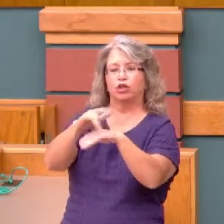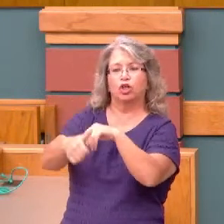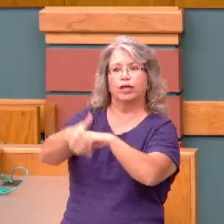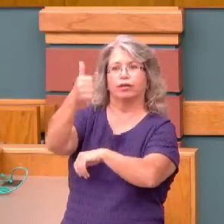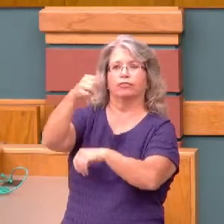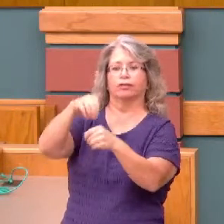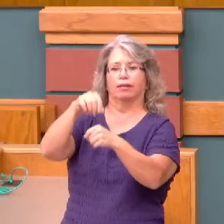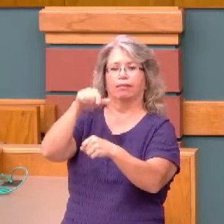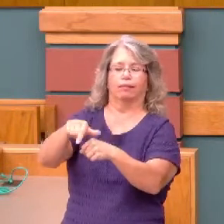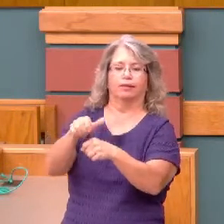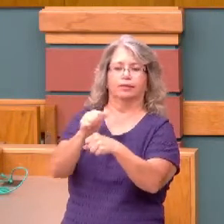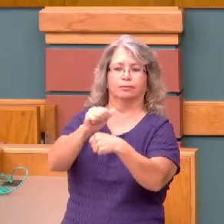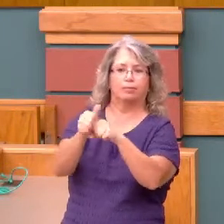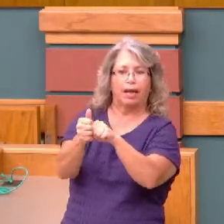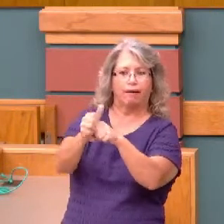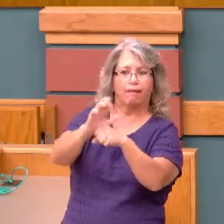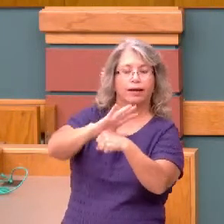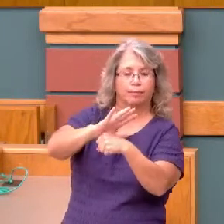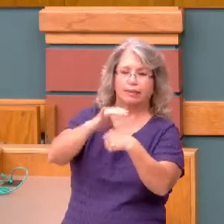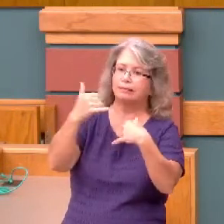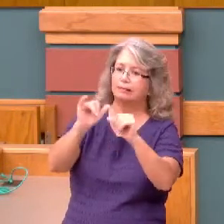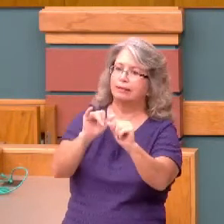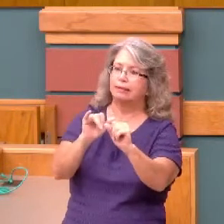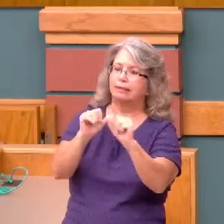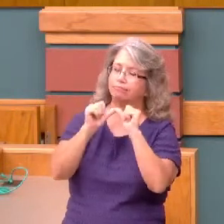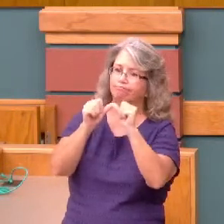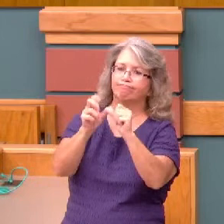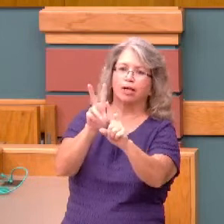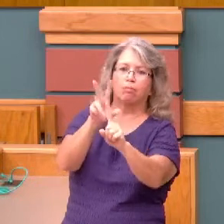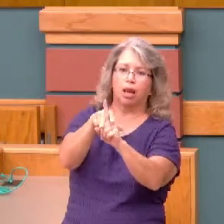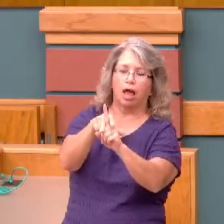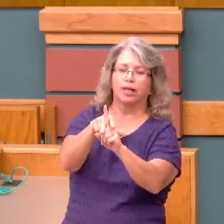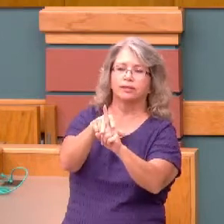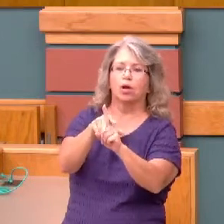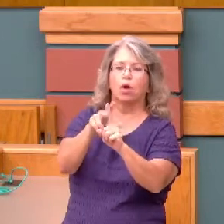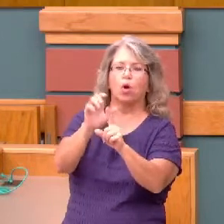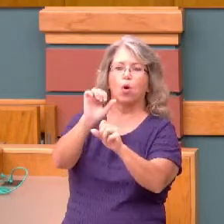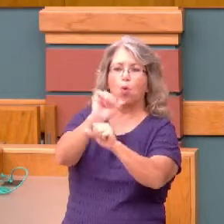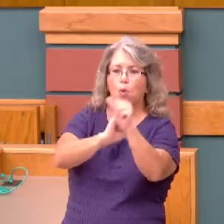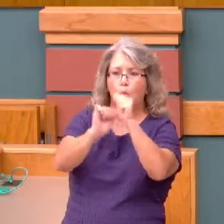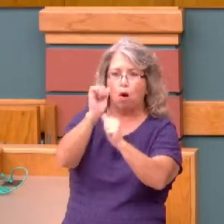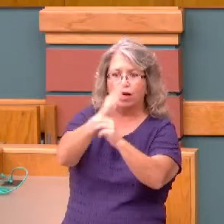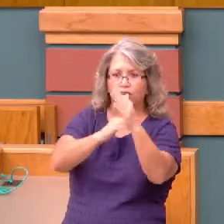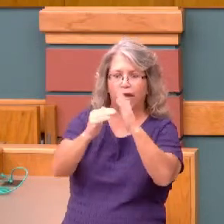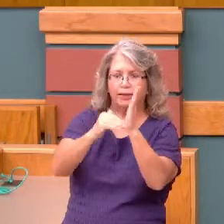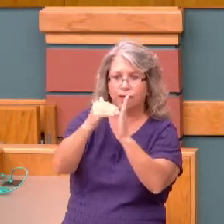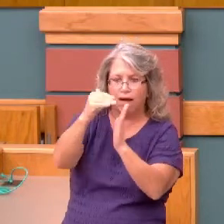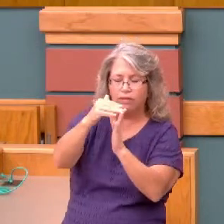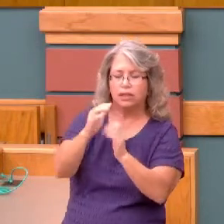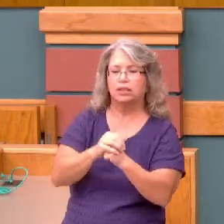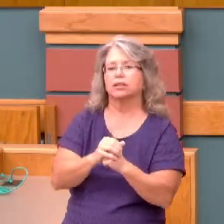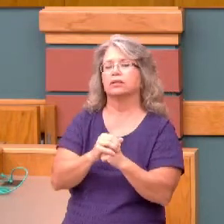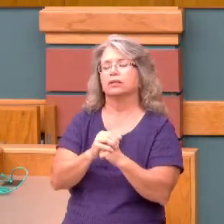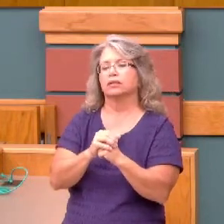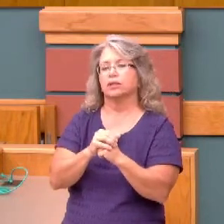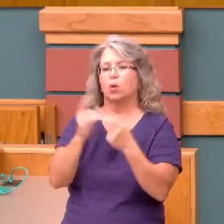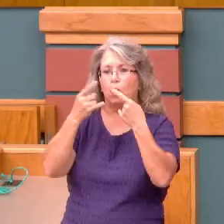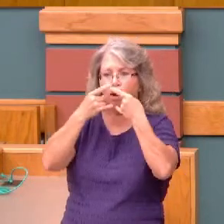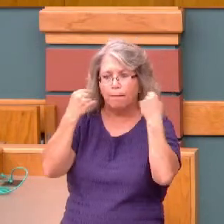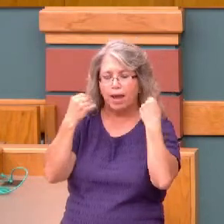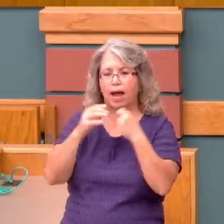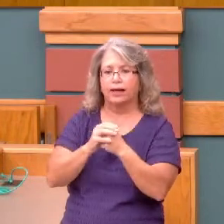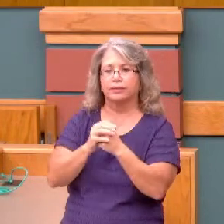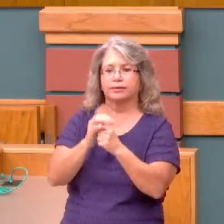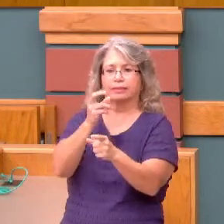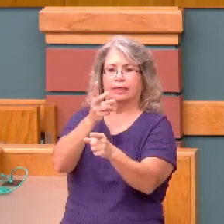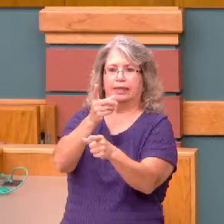much apply. Wash your hands well and often, wear a mask, and social distance. Now, as